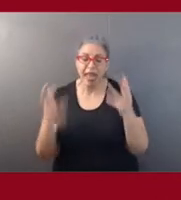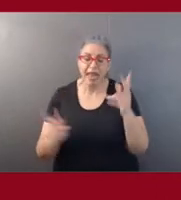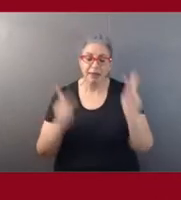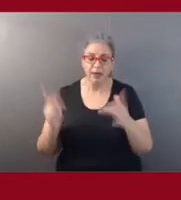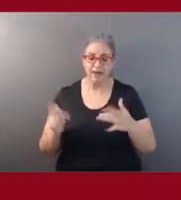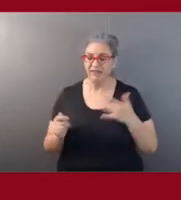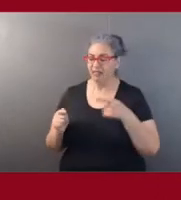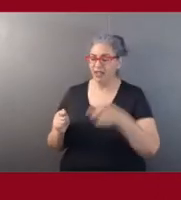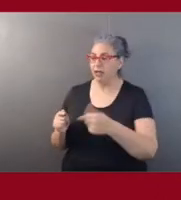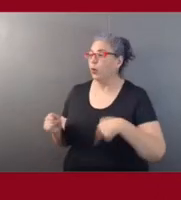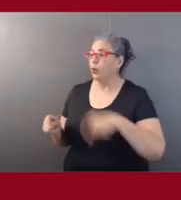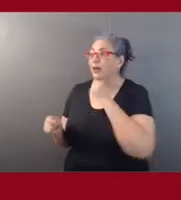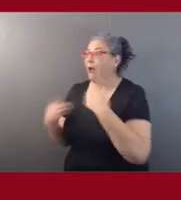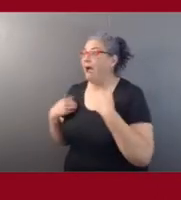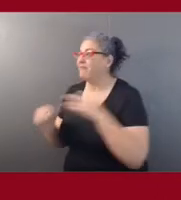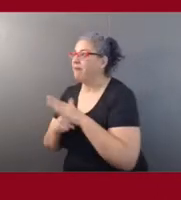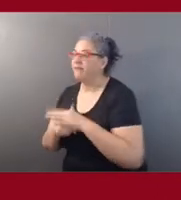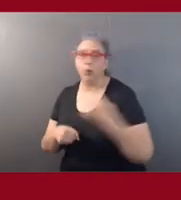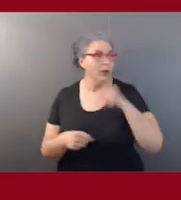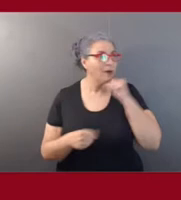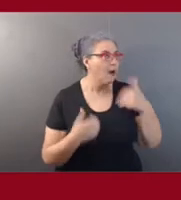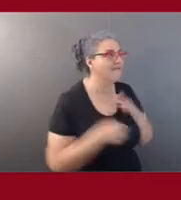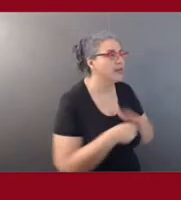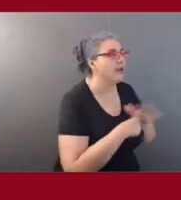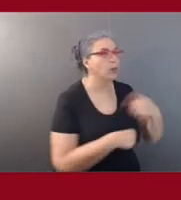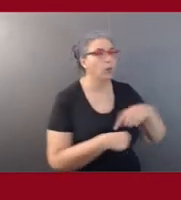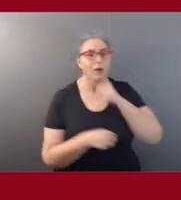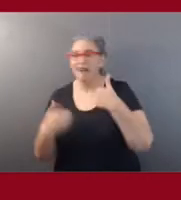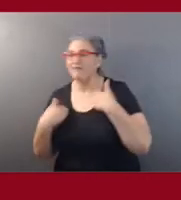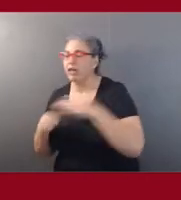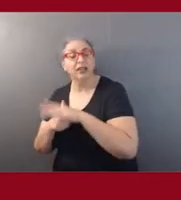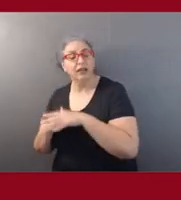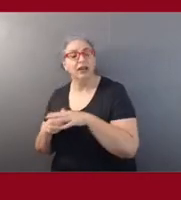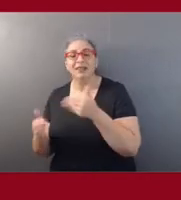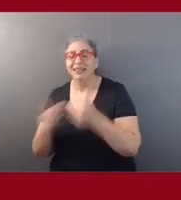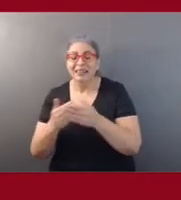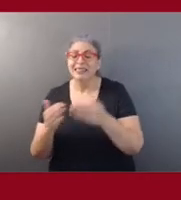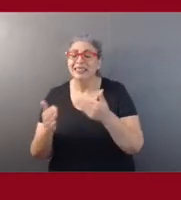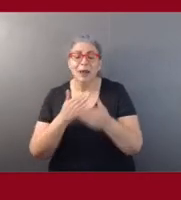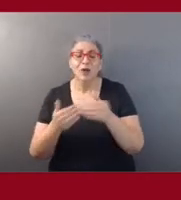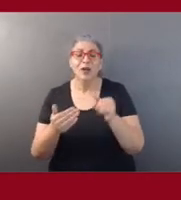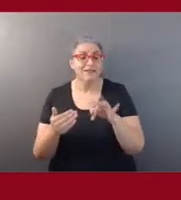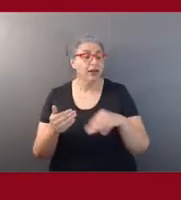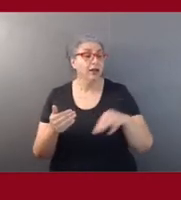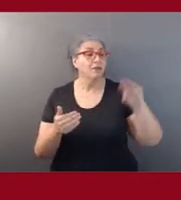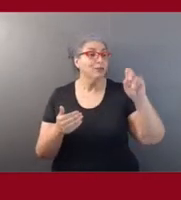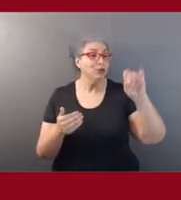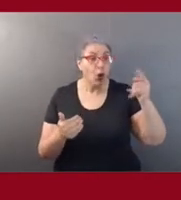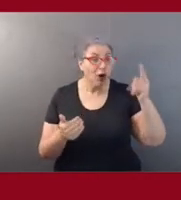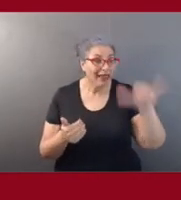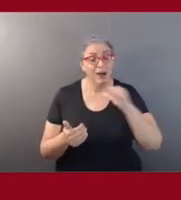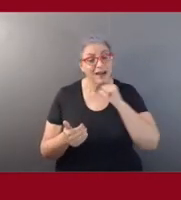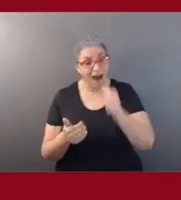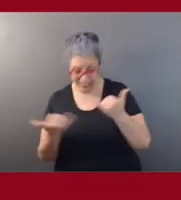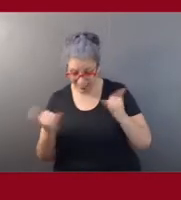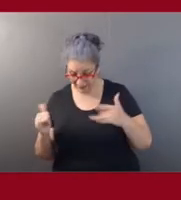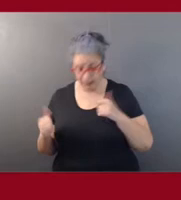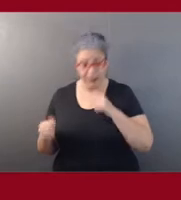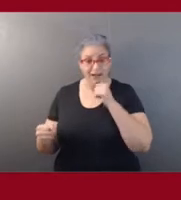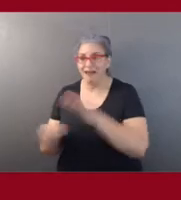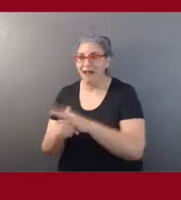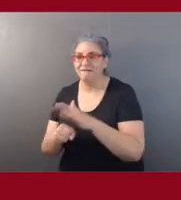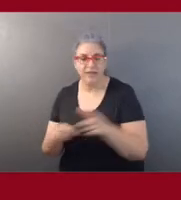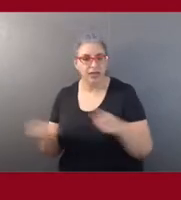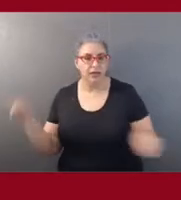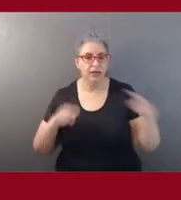the majority as well. So now you've got two psychologies that you're trying to answer to and trying to meld together, because the data and